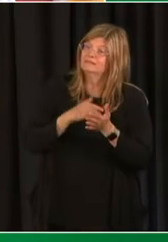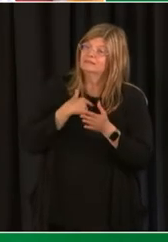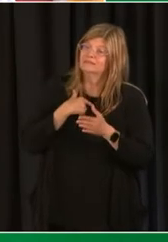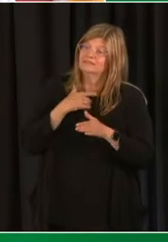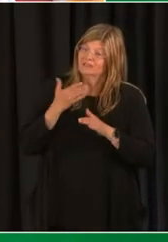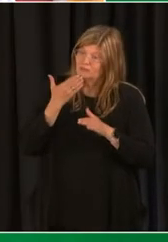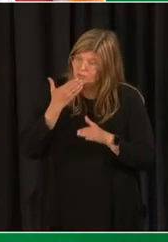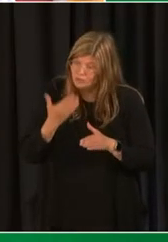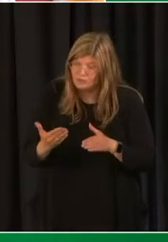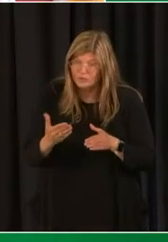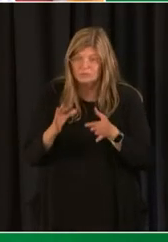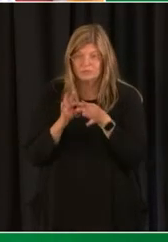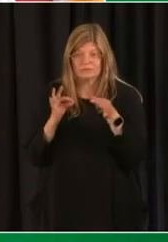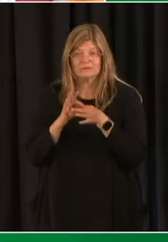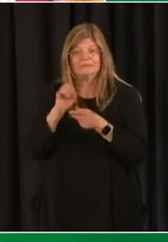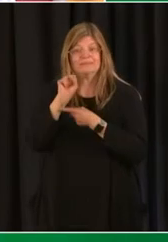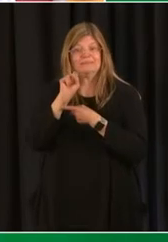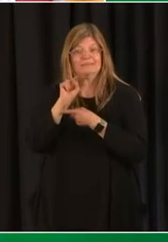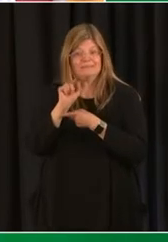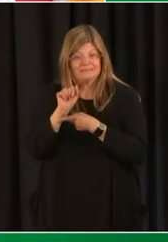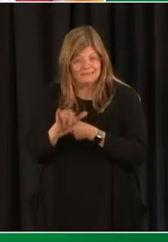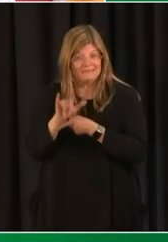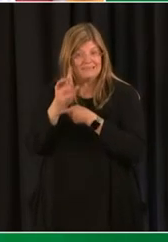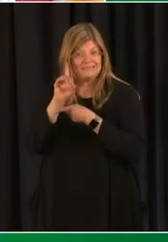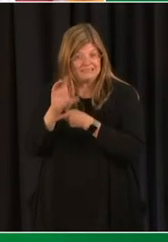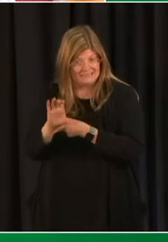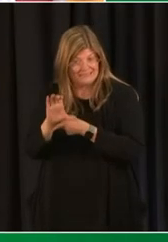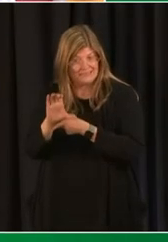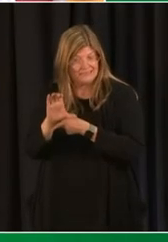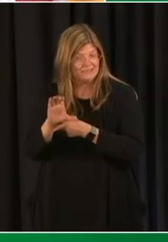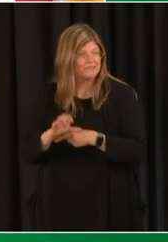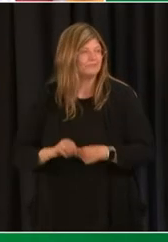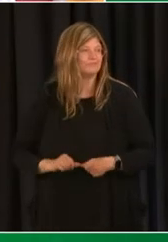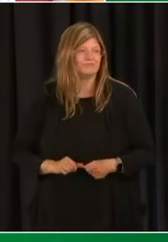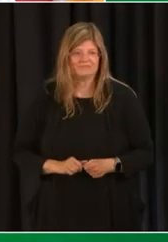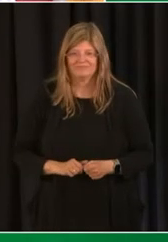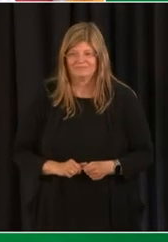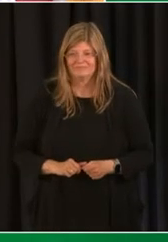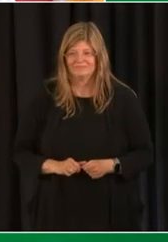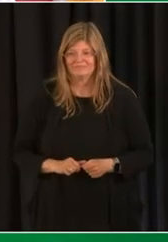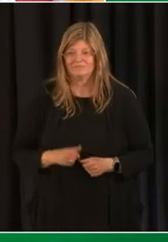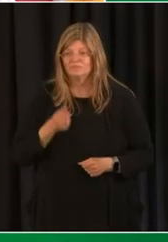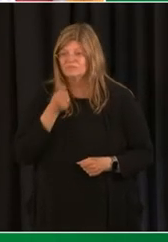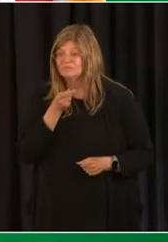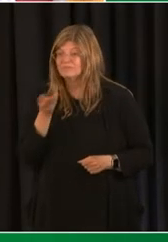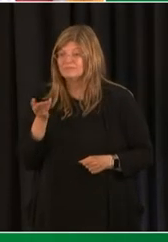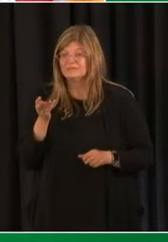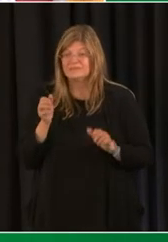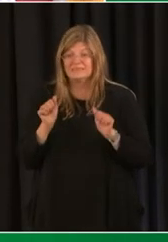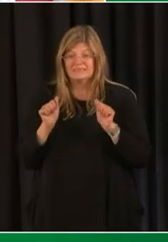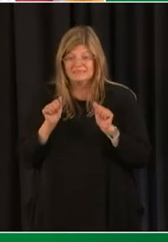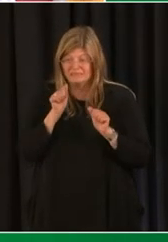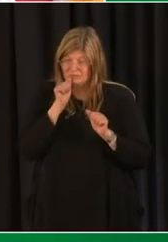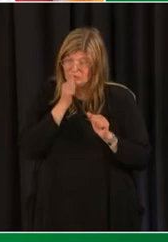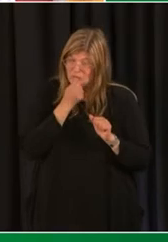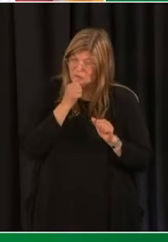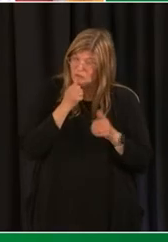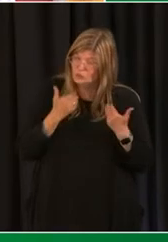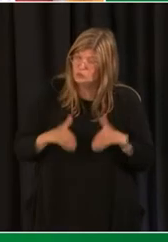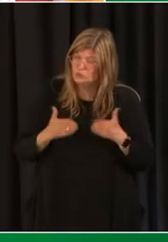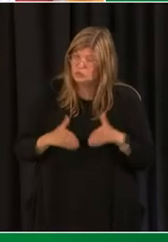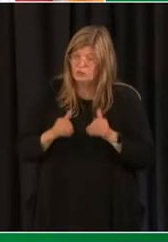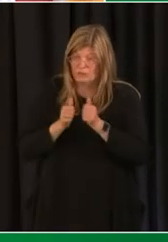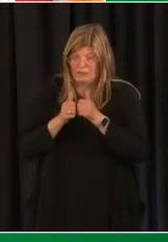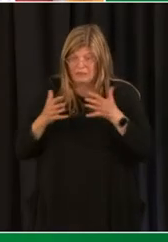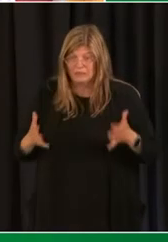The good news is stay DC. Few could have weathered this storm without